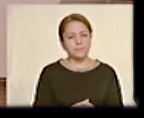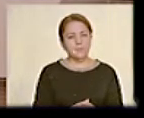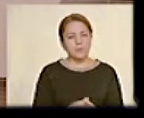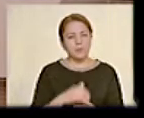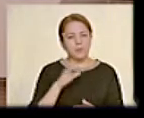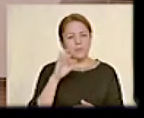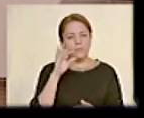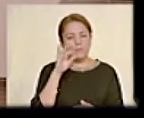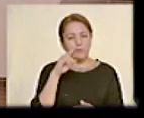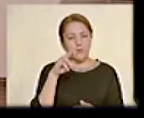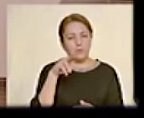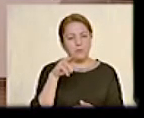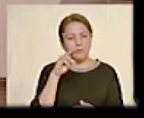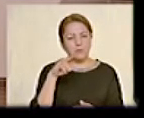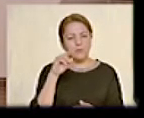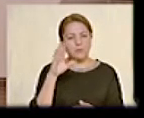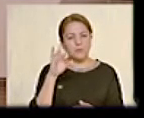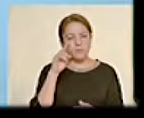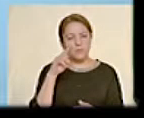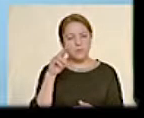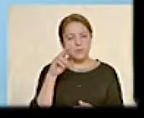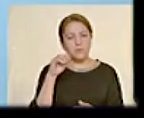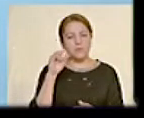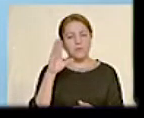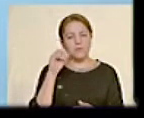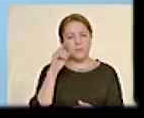World Wide Web